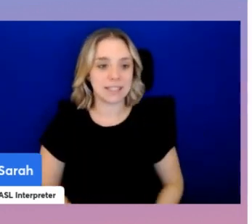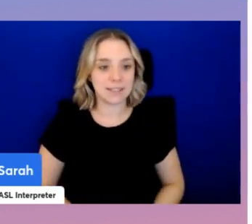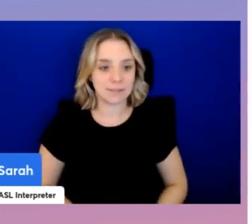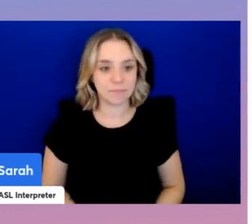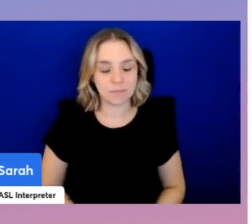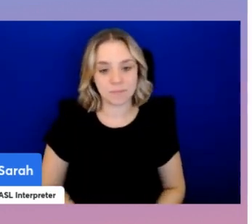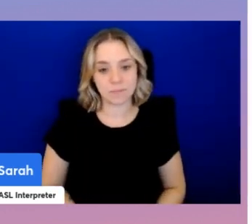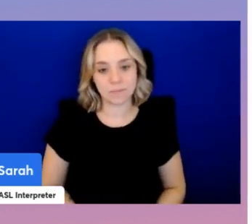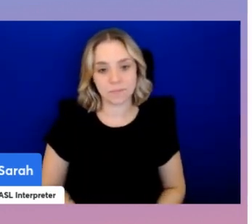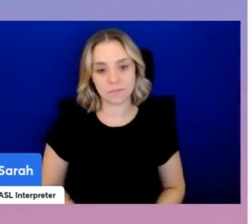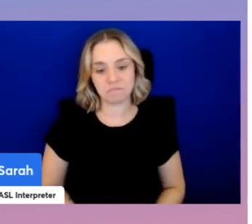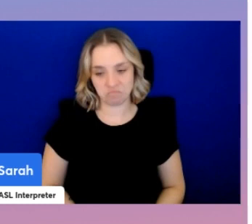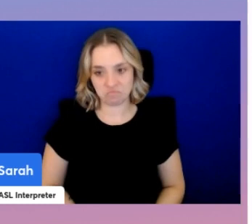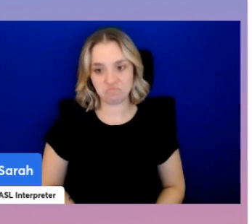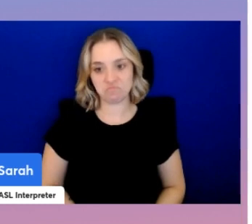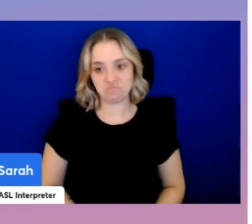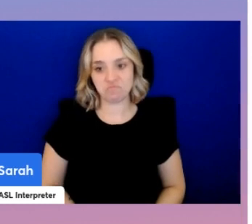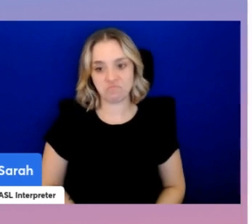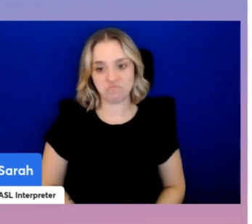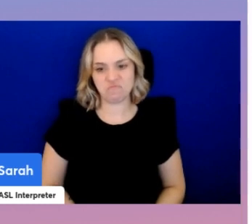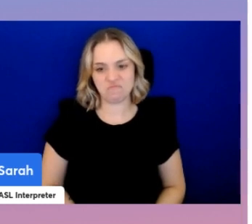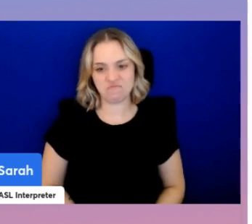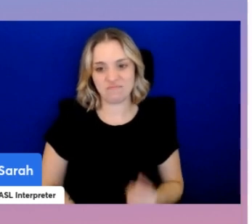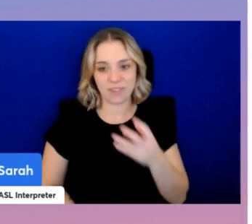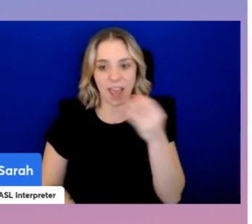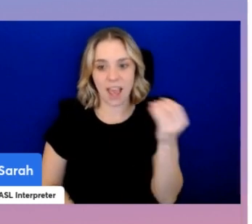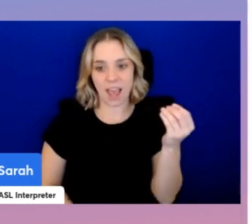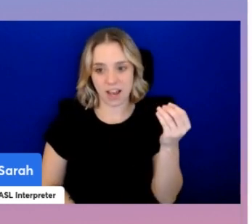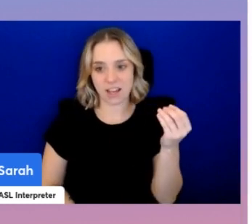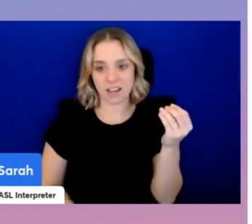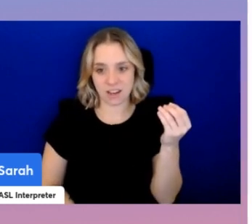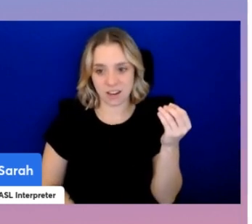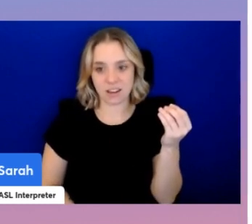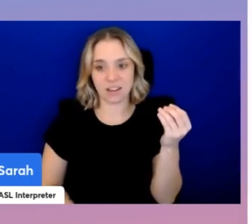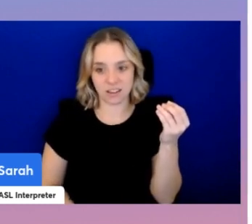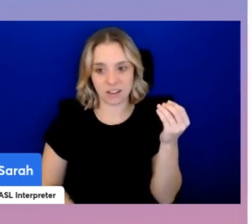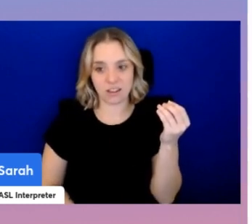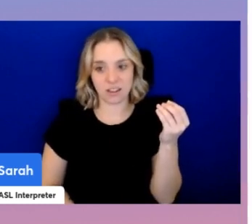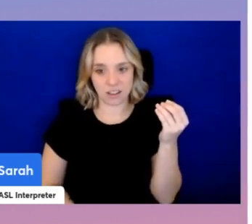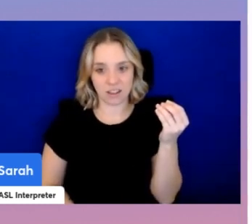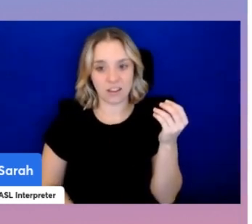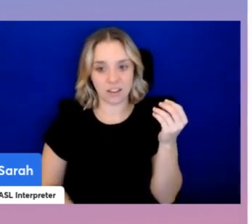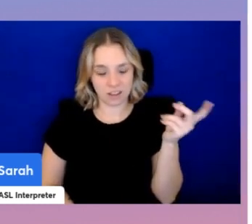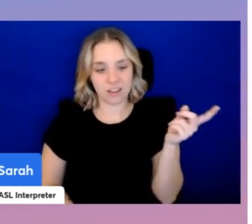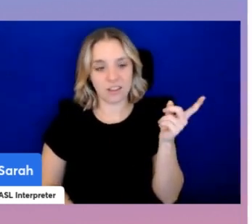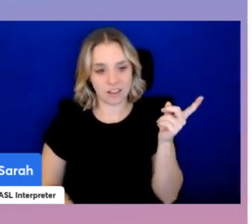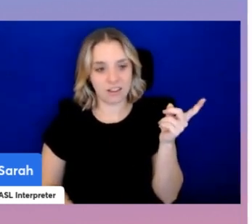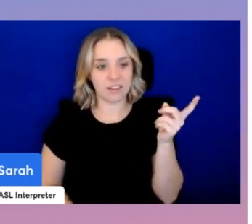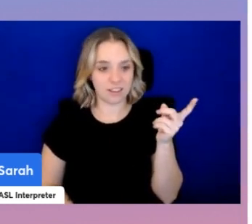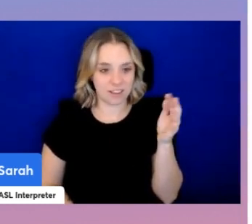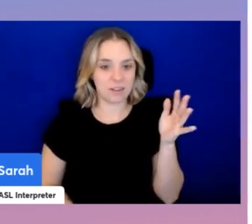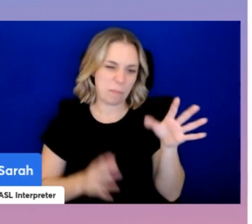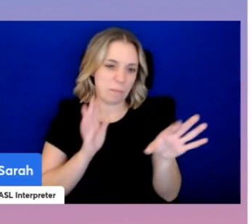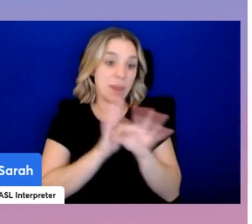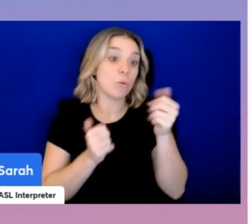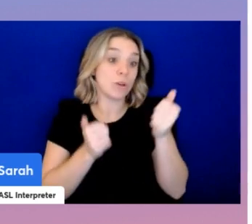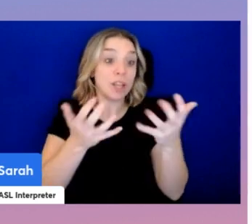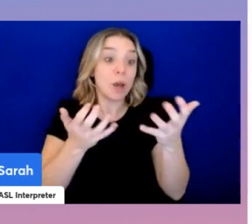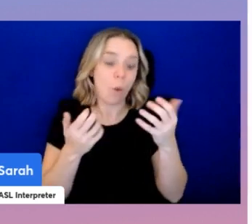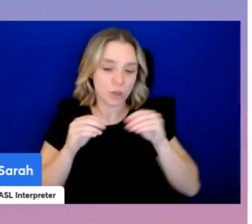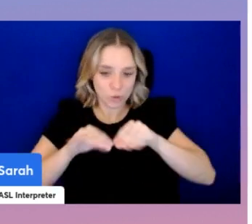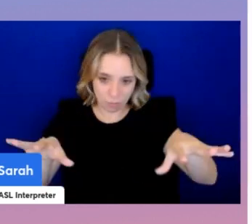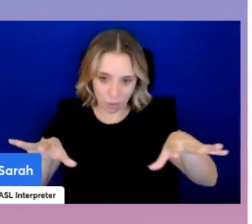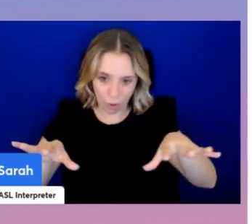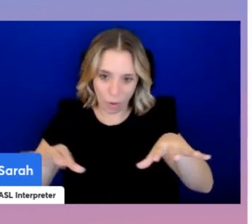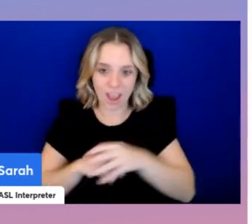They can see a list of those workspaces, and they can pick which one they want to deploy